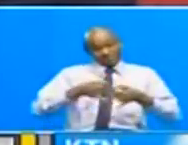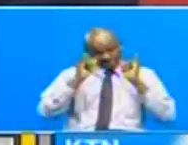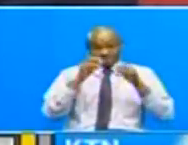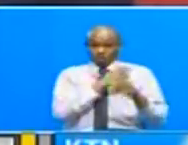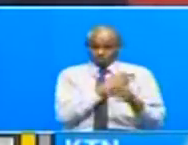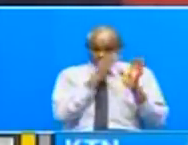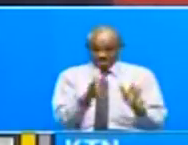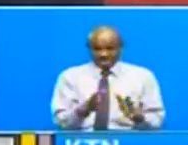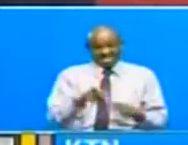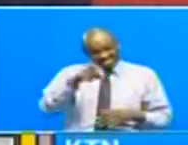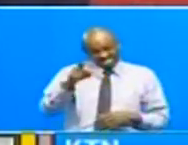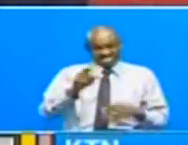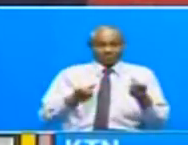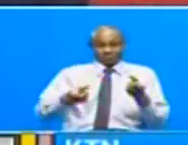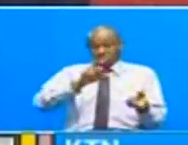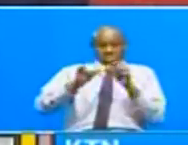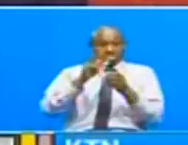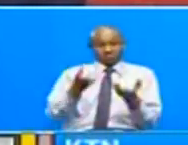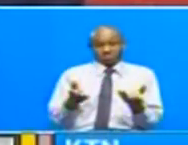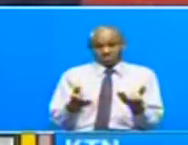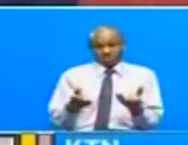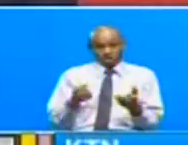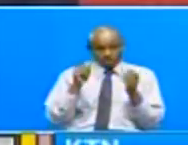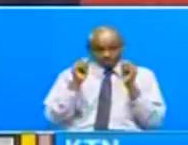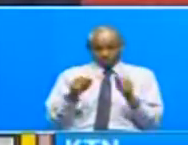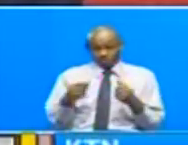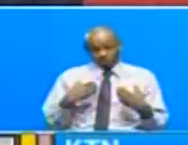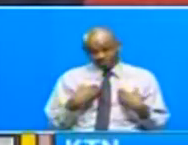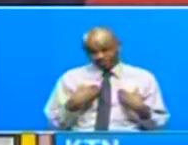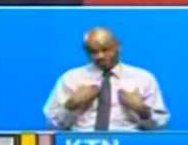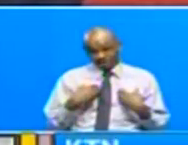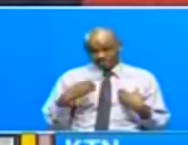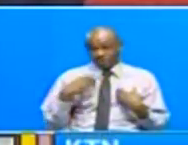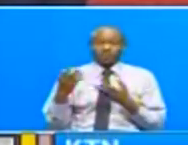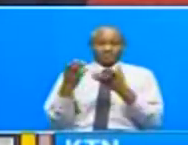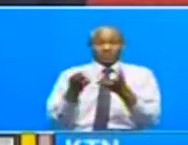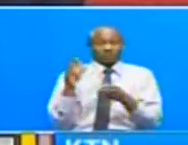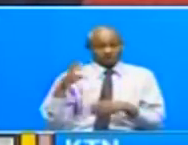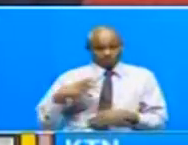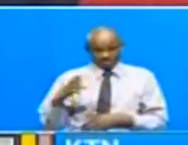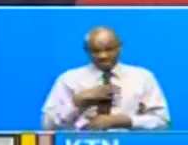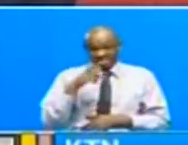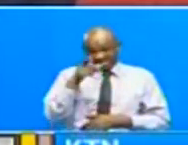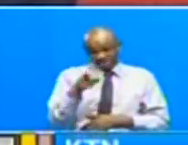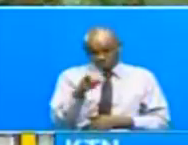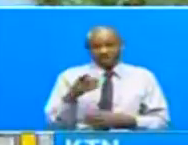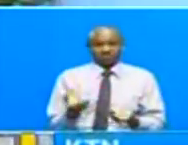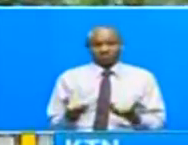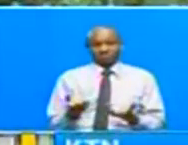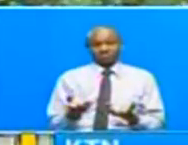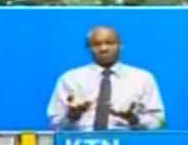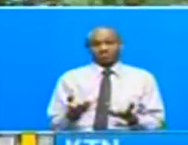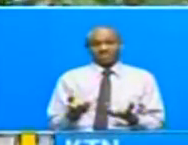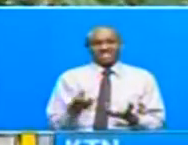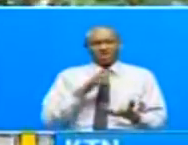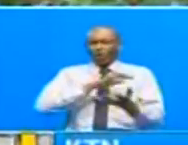consultants. So those figures, I would like to commit to this committee that they are not credible. Despite